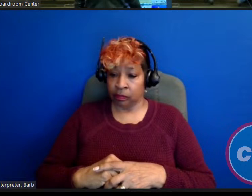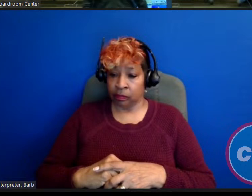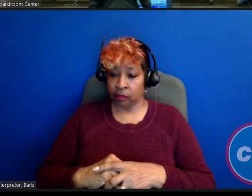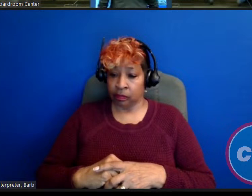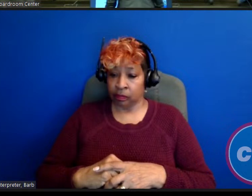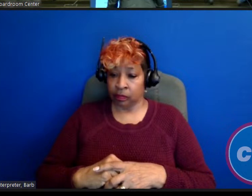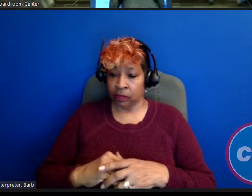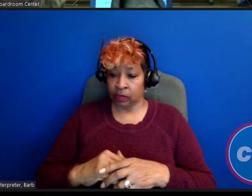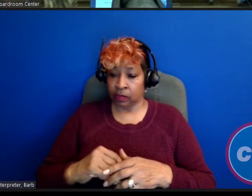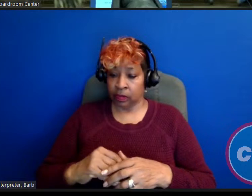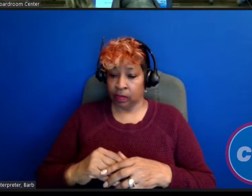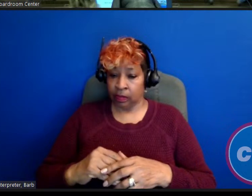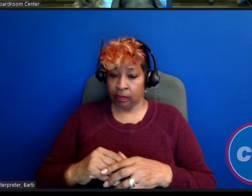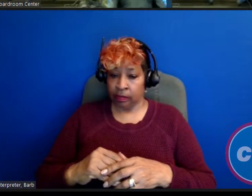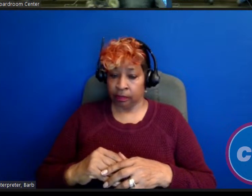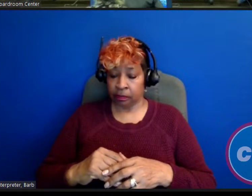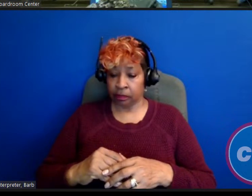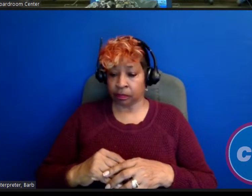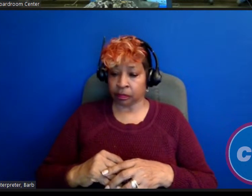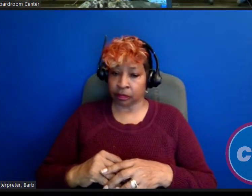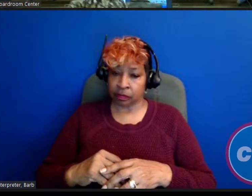Morning. Hi, how are you?